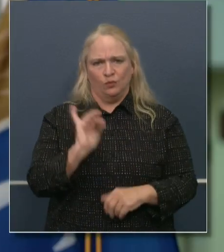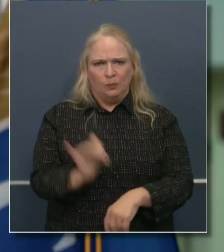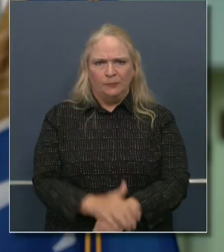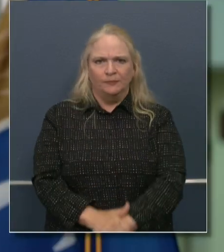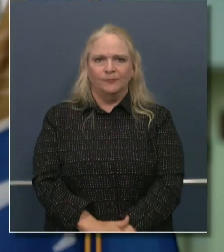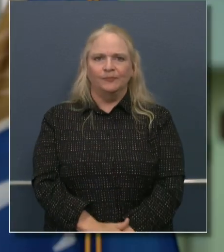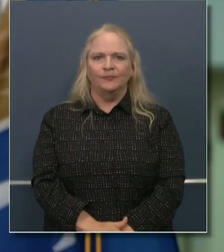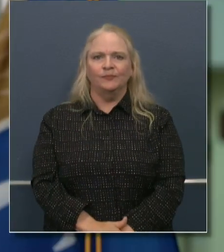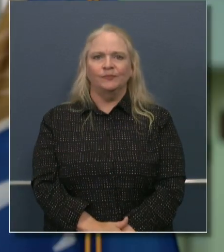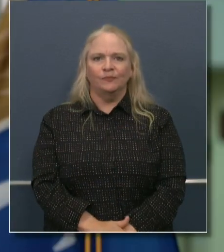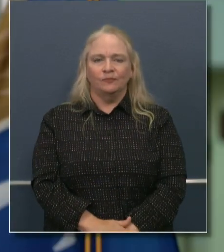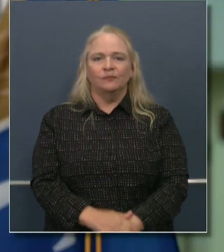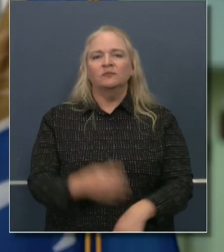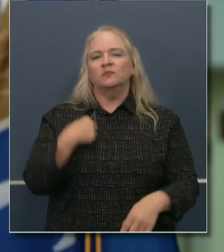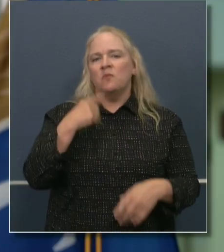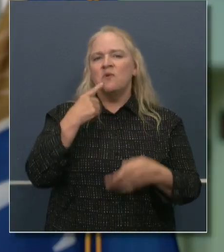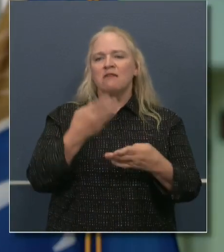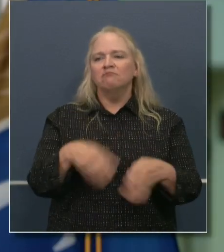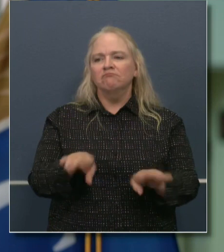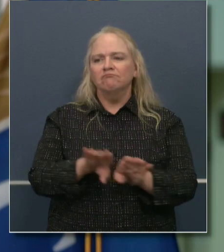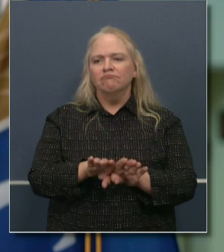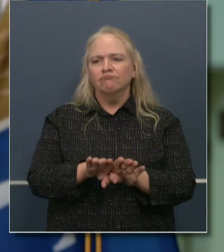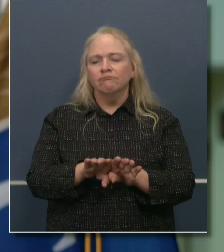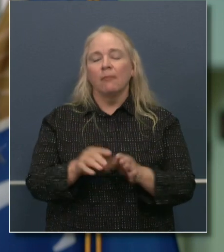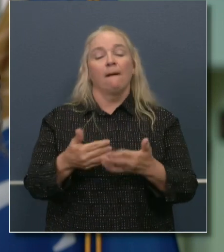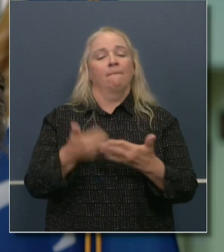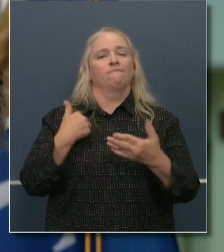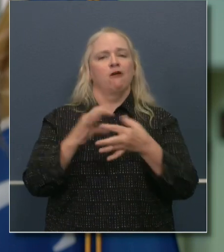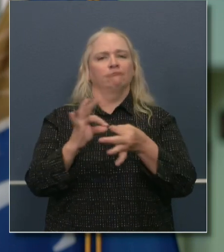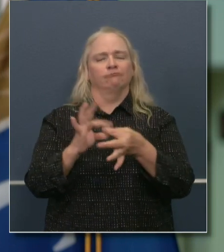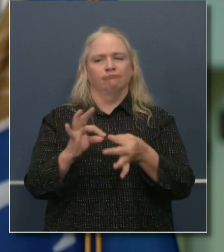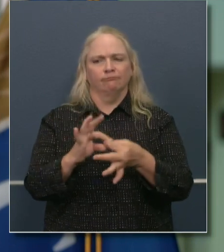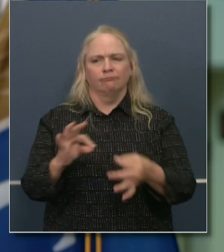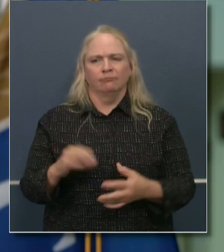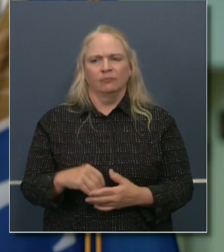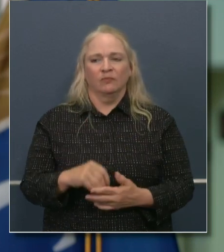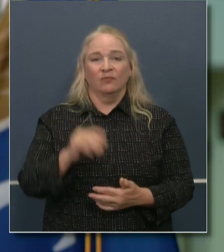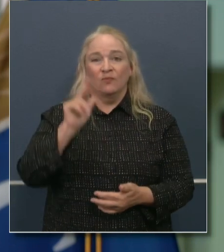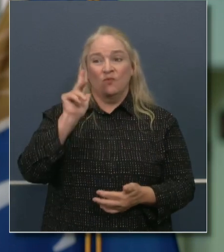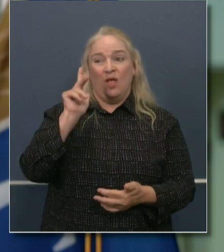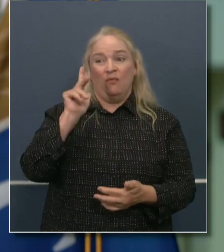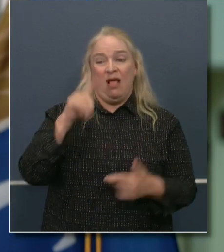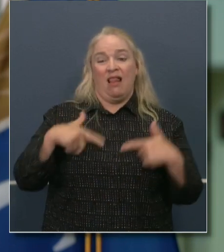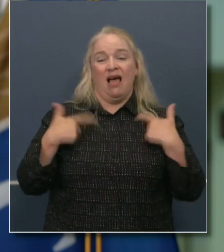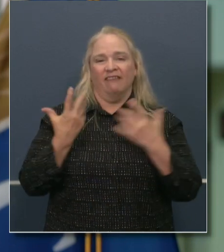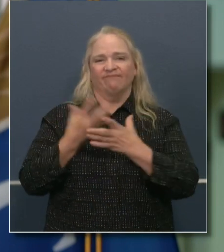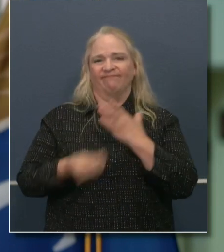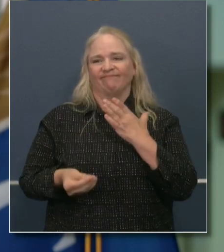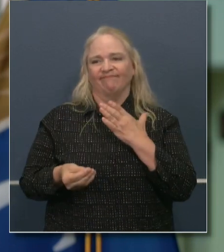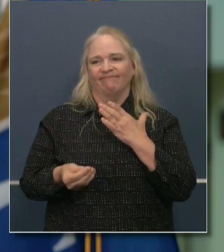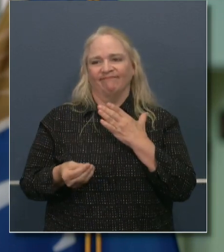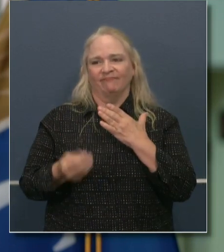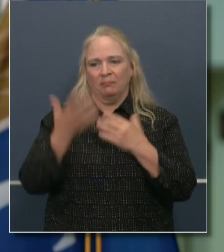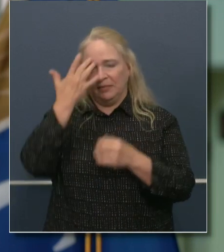close by soberly saying that we lost another 23 lives to this pandemic in